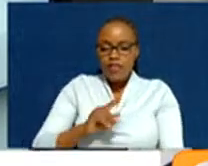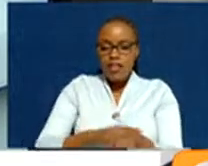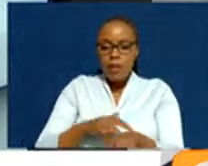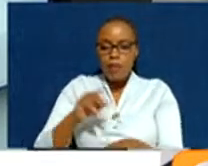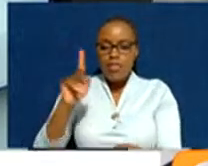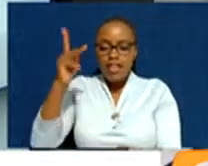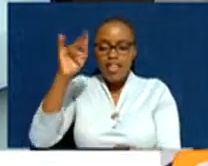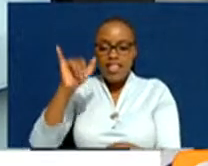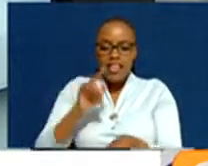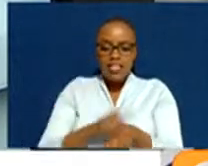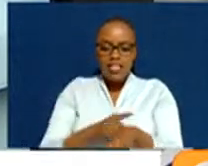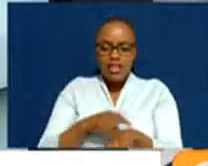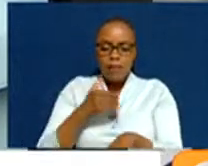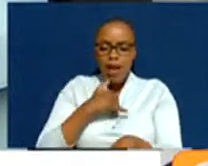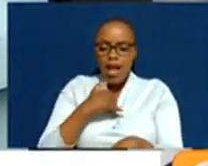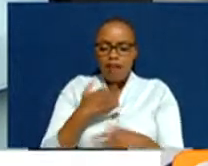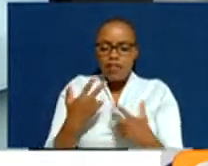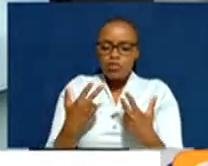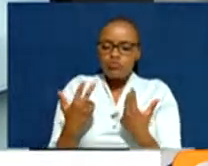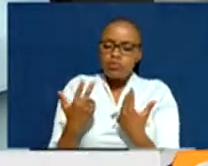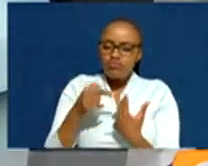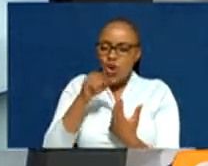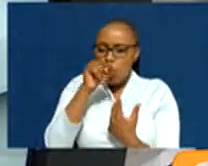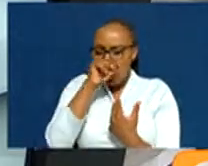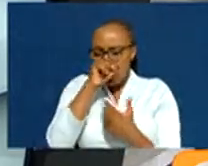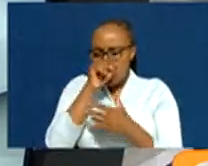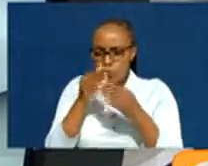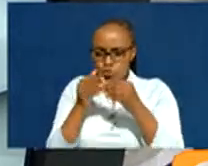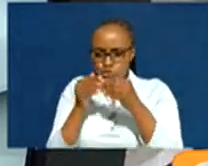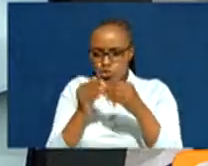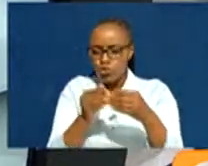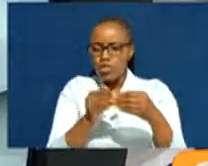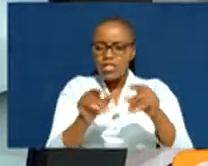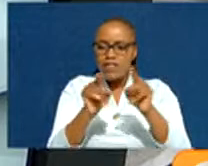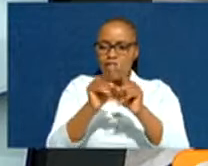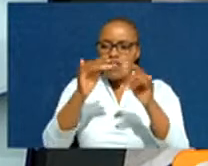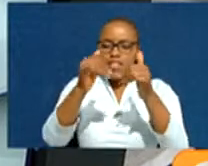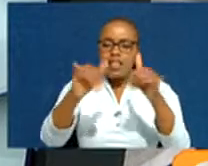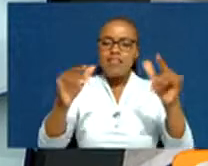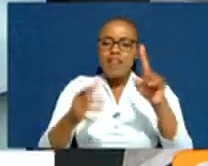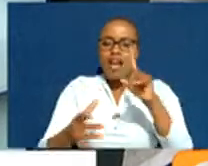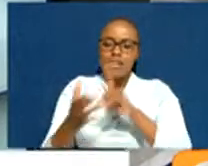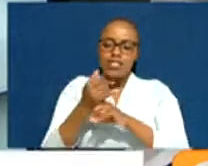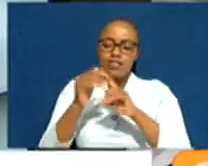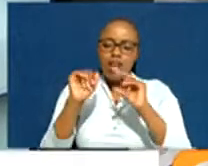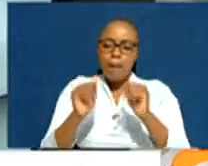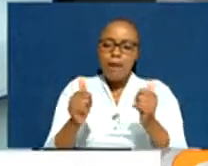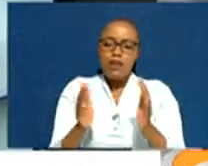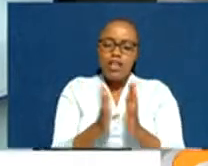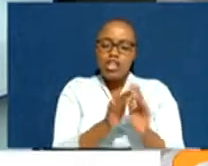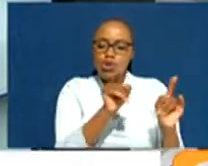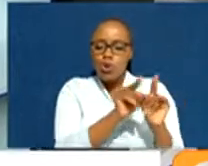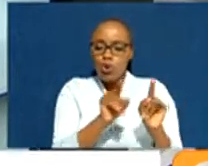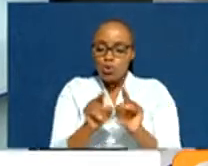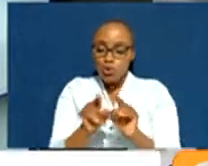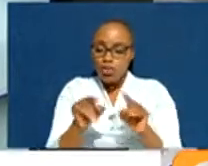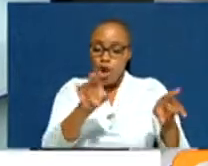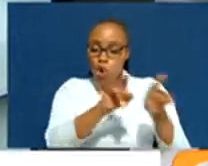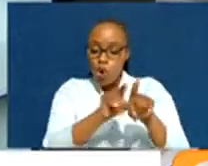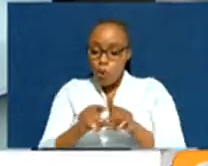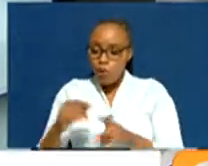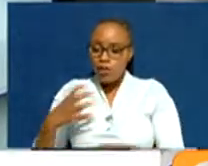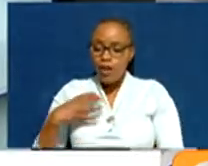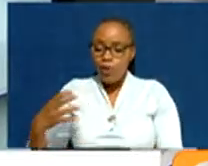at the time was still in the colonial era at that time. We went through independence and, you know, from then on, the Commonwealth. But what